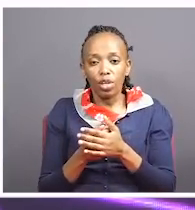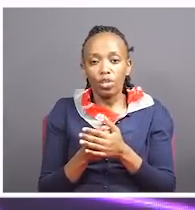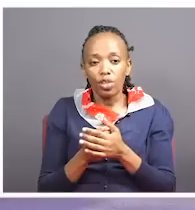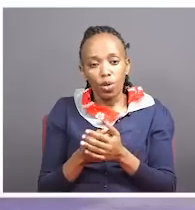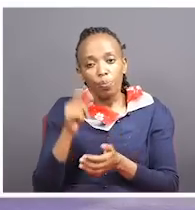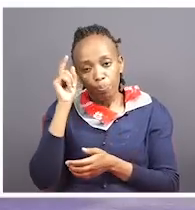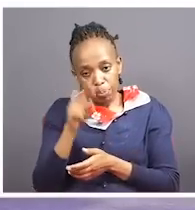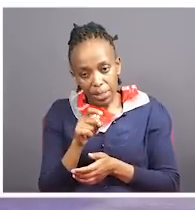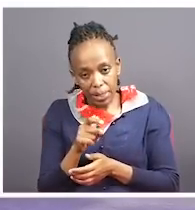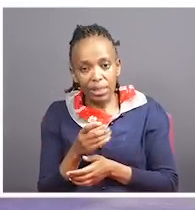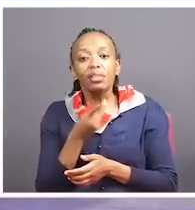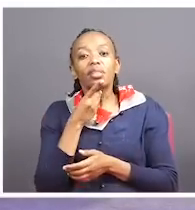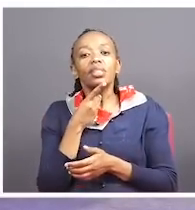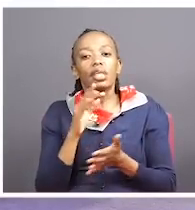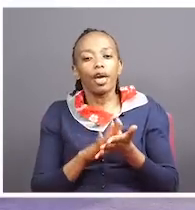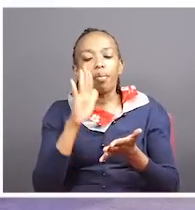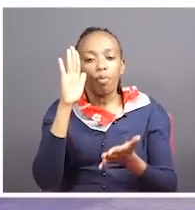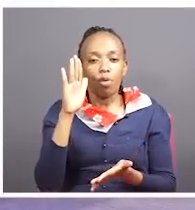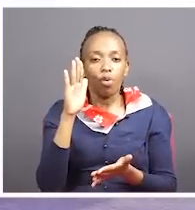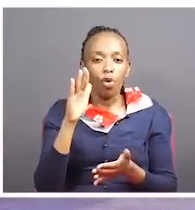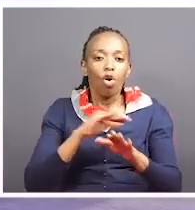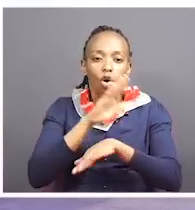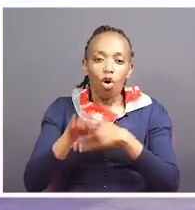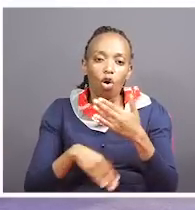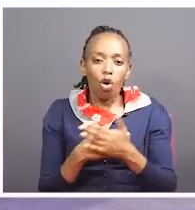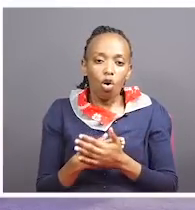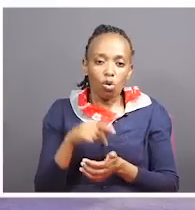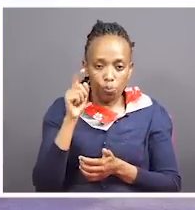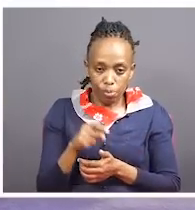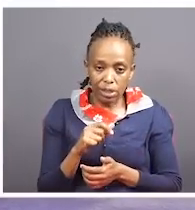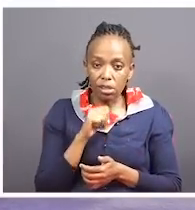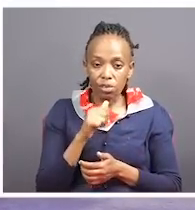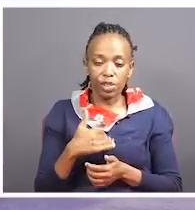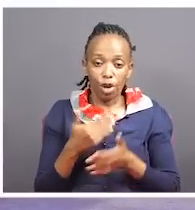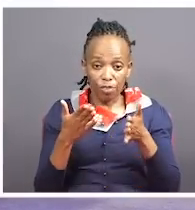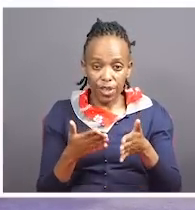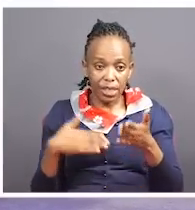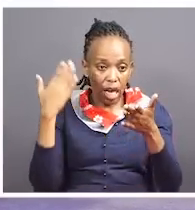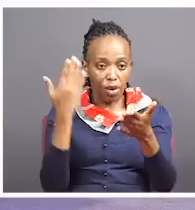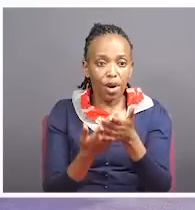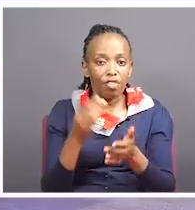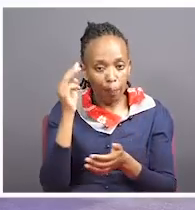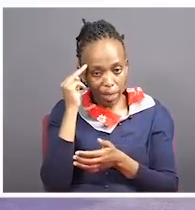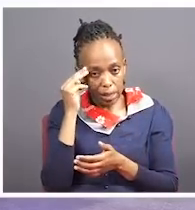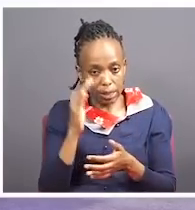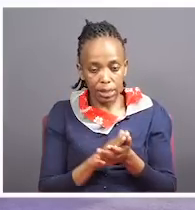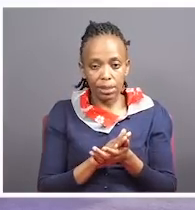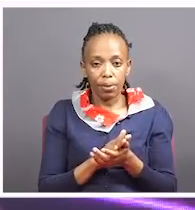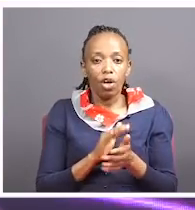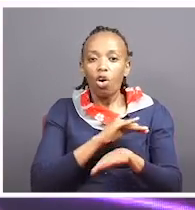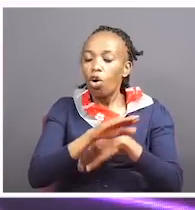us should desire more. All of us should not have this arrival